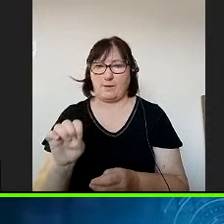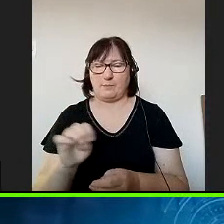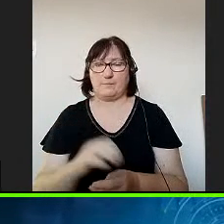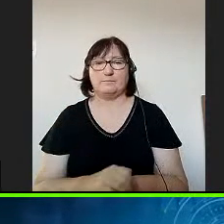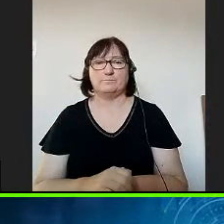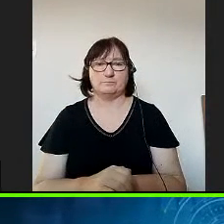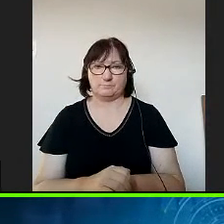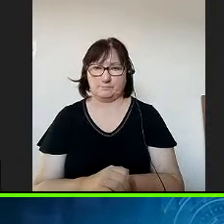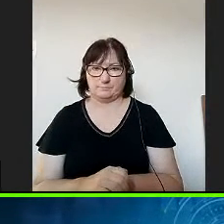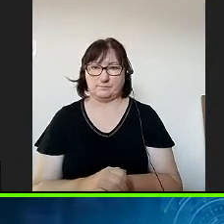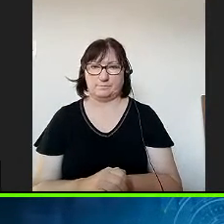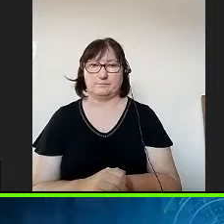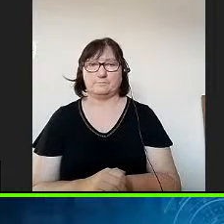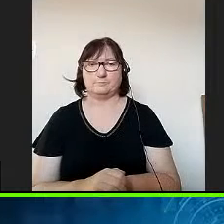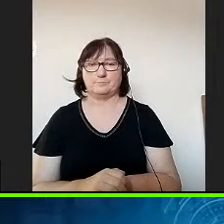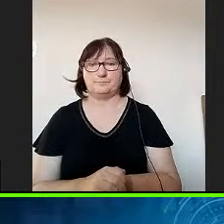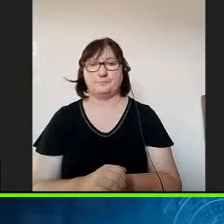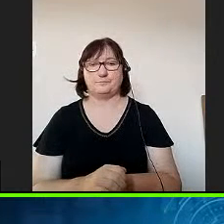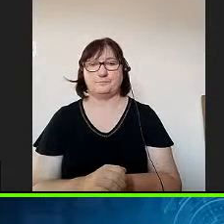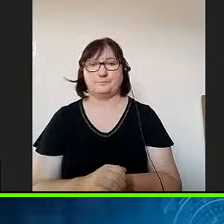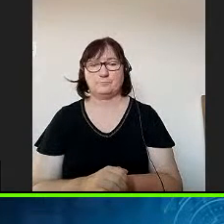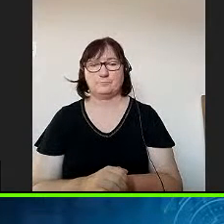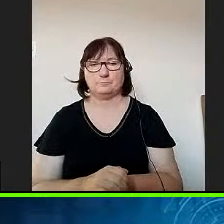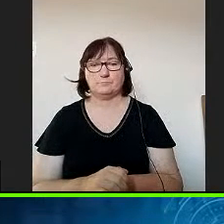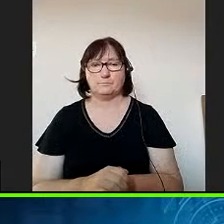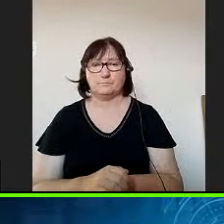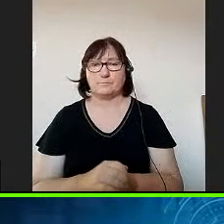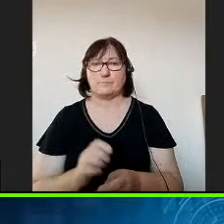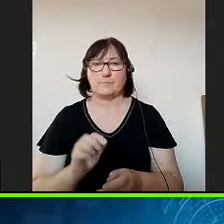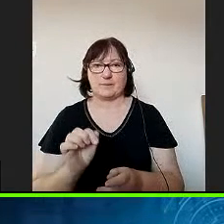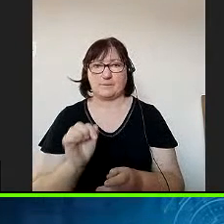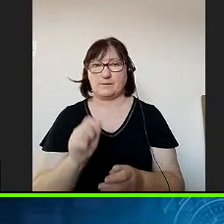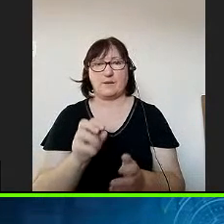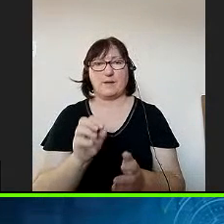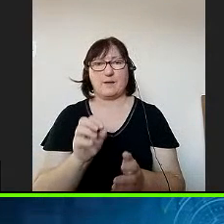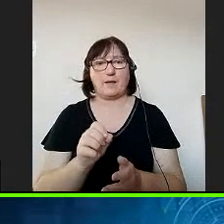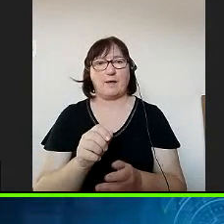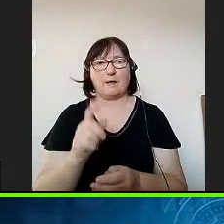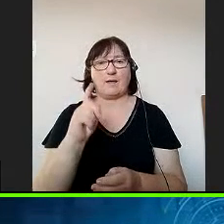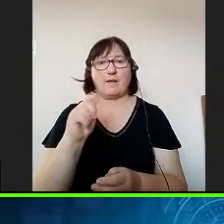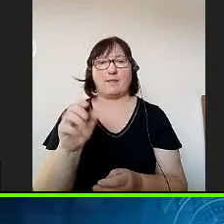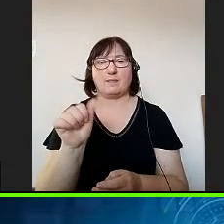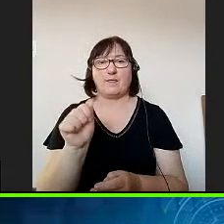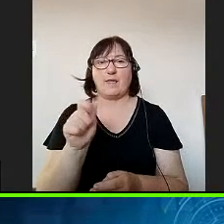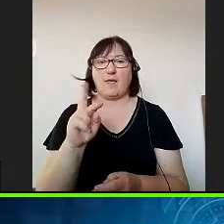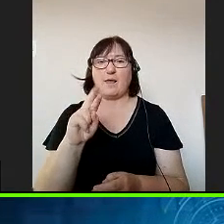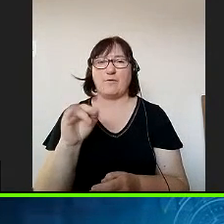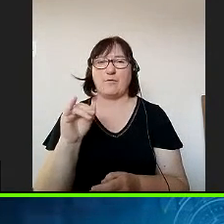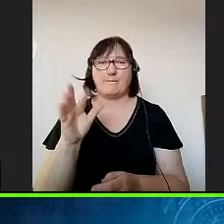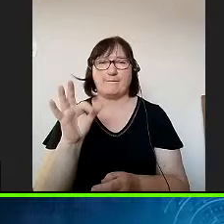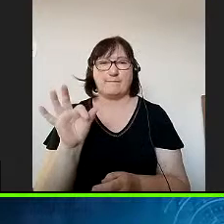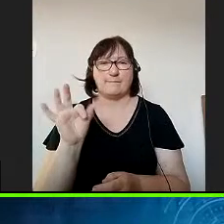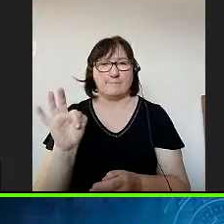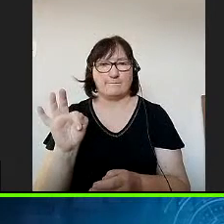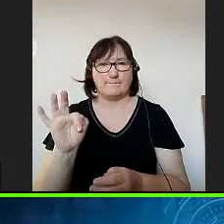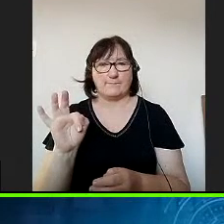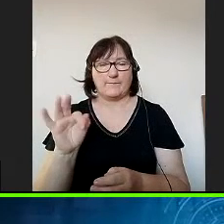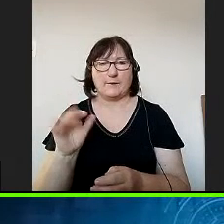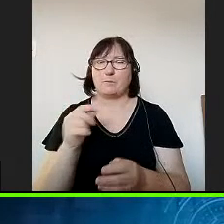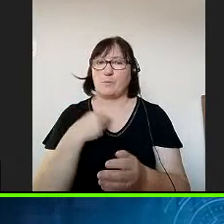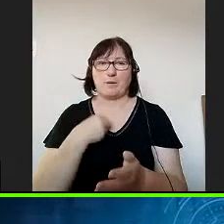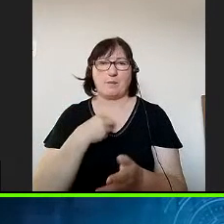answer. Just to clarify as well, no, we do not. The tariff determinations are very specific to an individual when they do